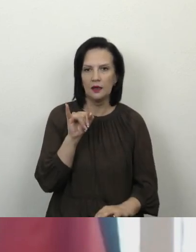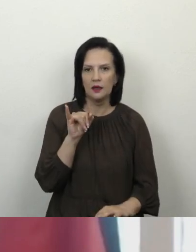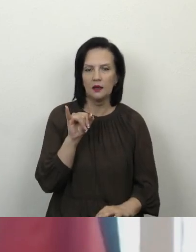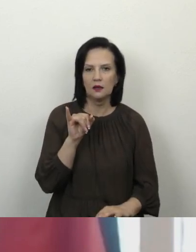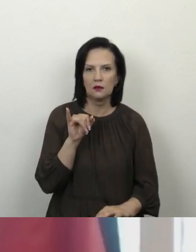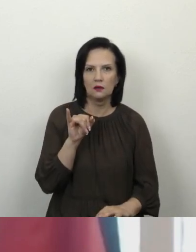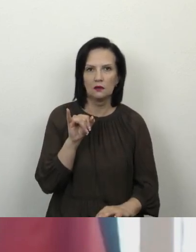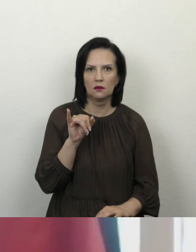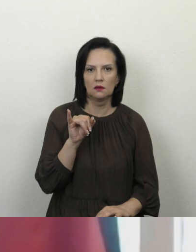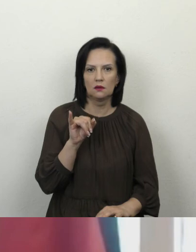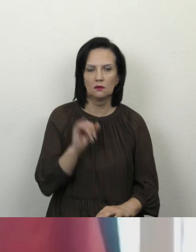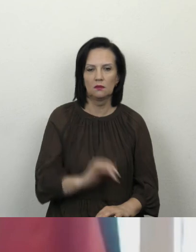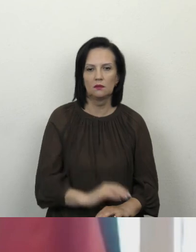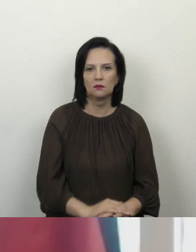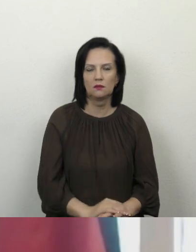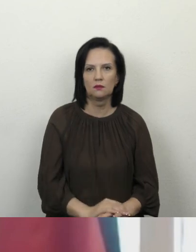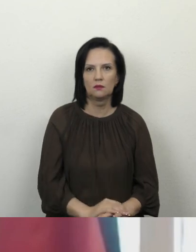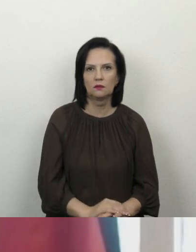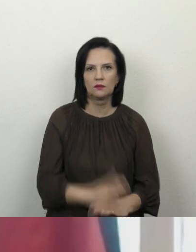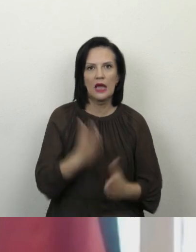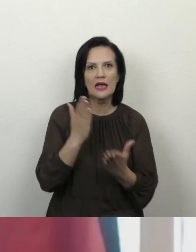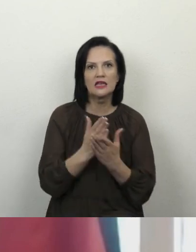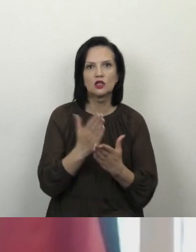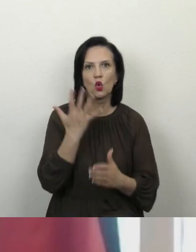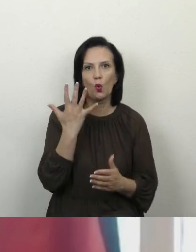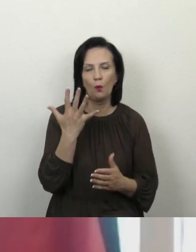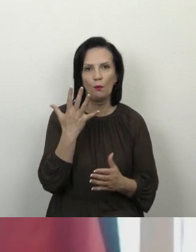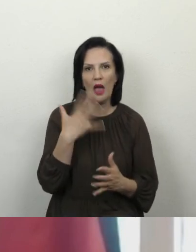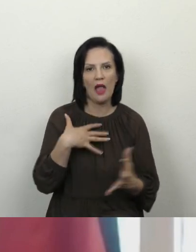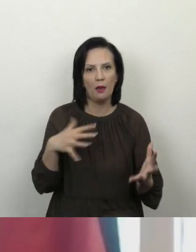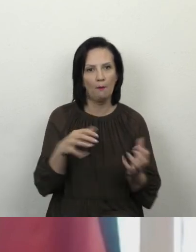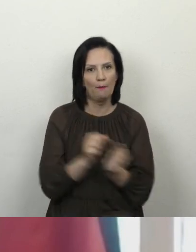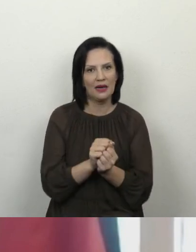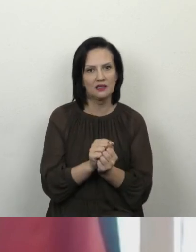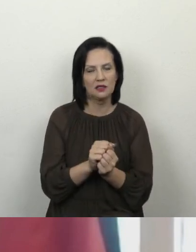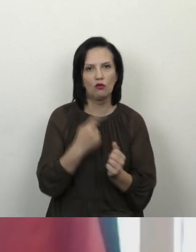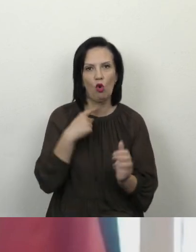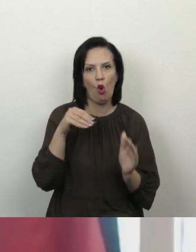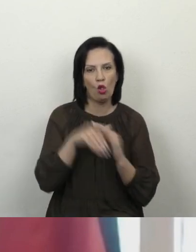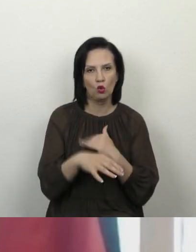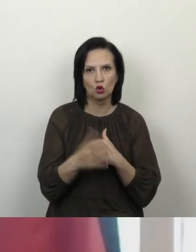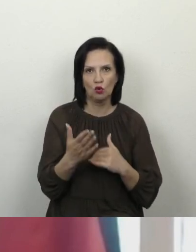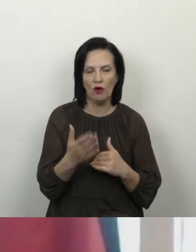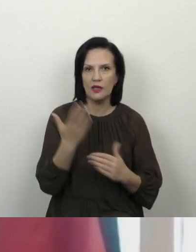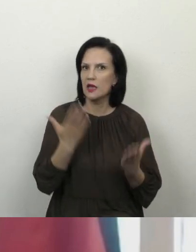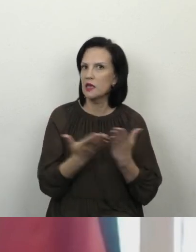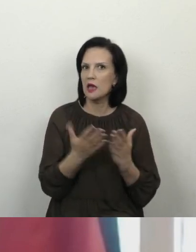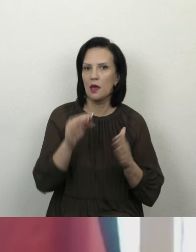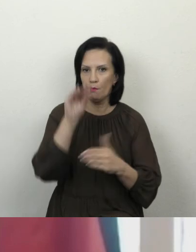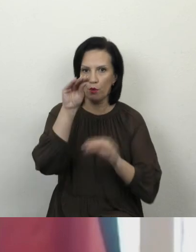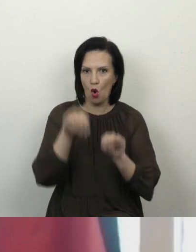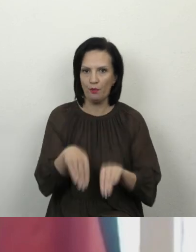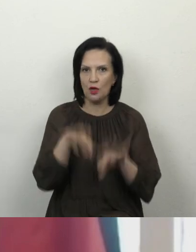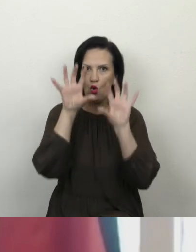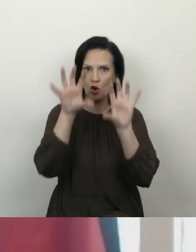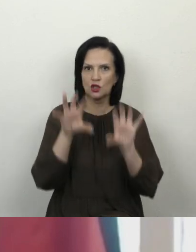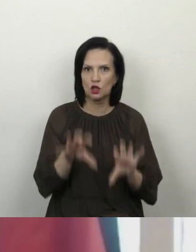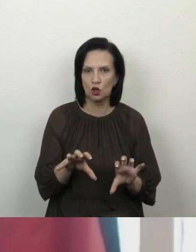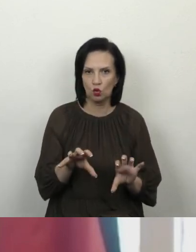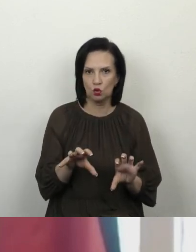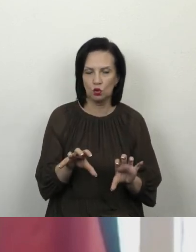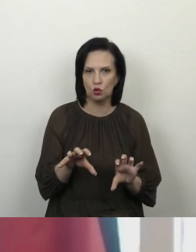there are 5 principles of voting which are written in the Constitution in Article